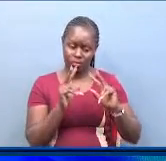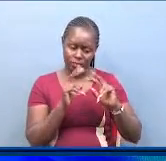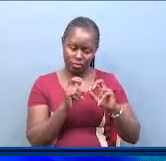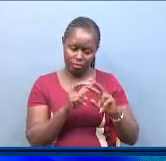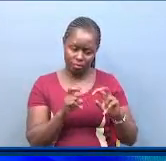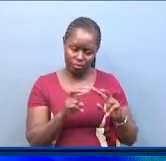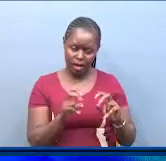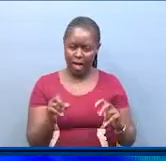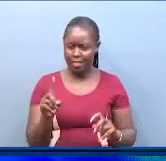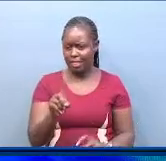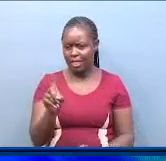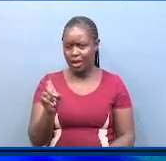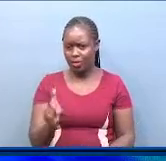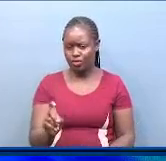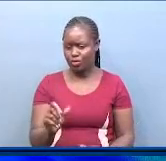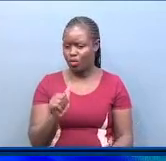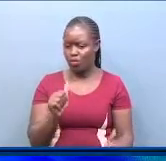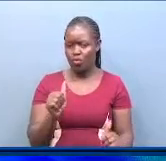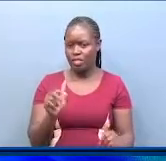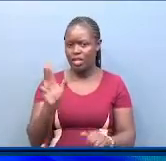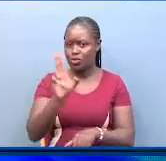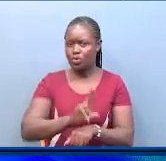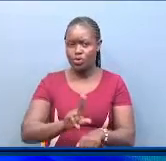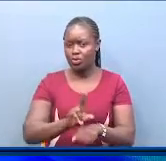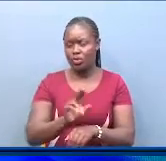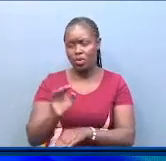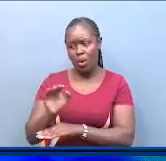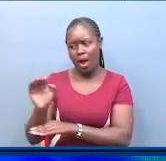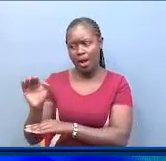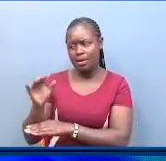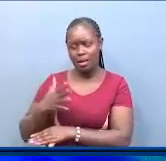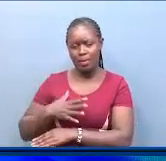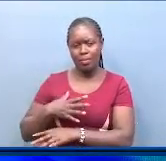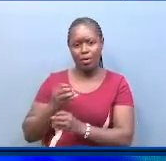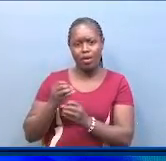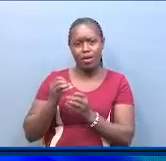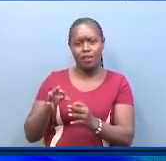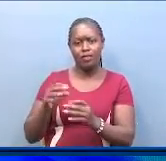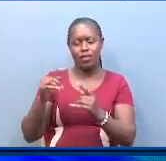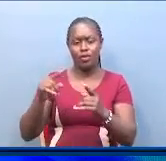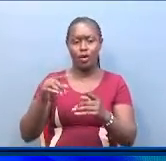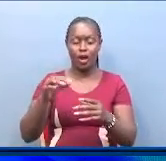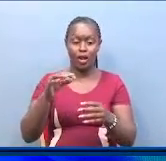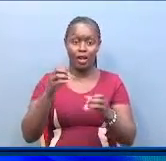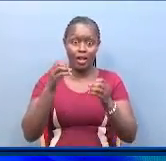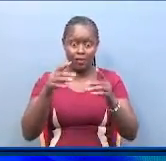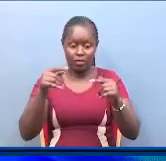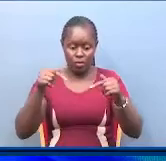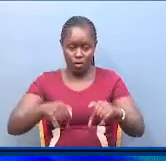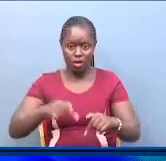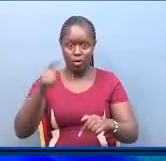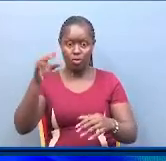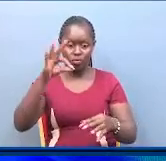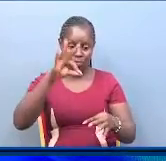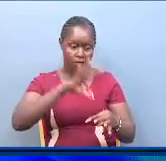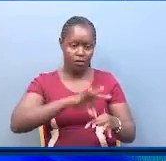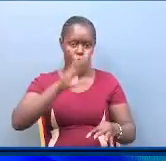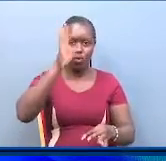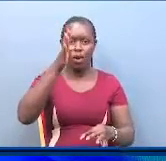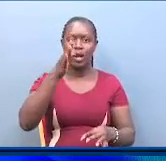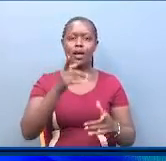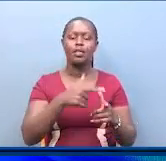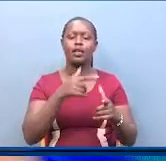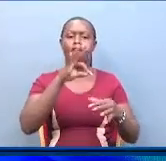question that is normally asked in the opinion polls, it says, if you are to vote today, whom would you